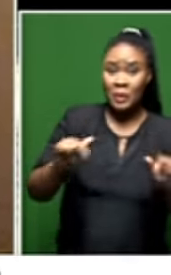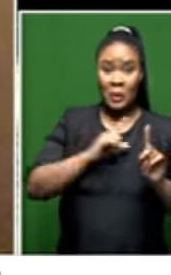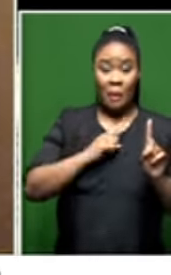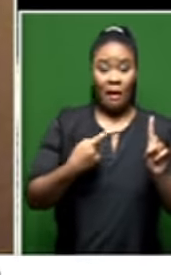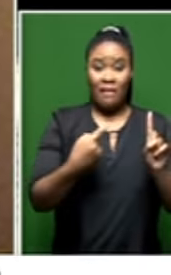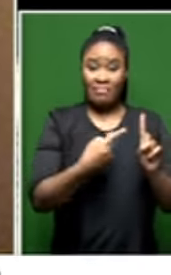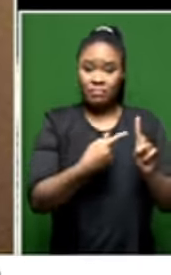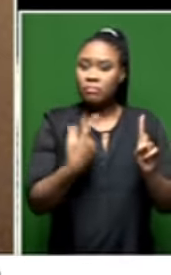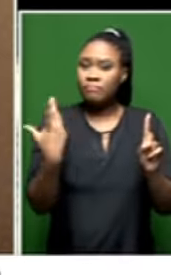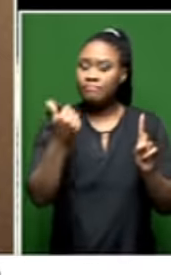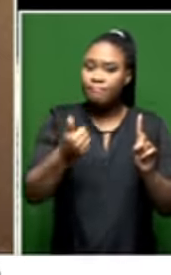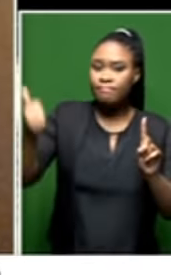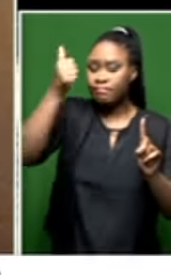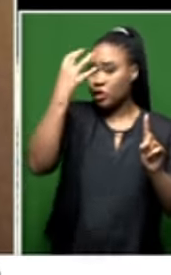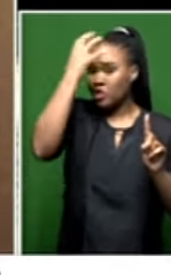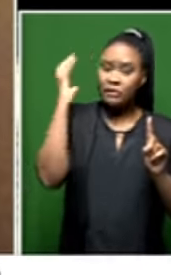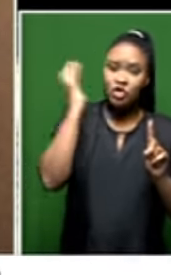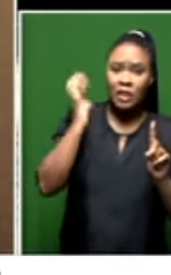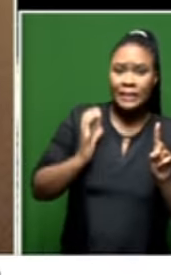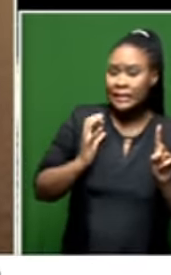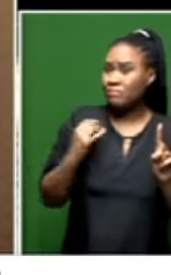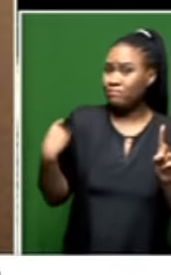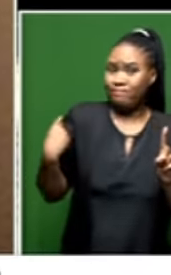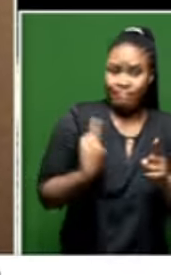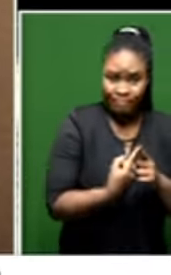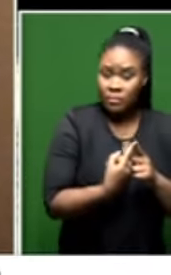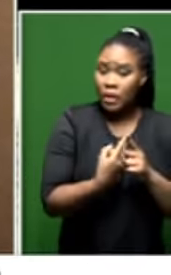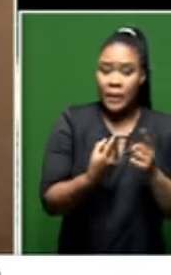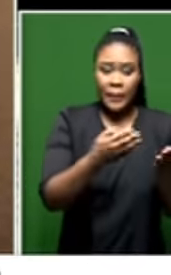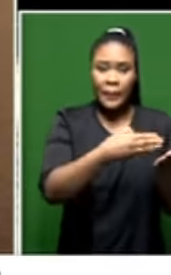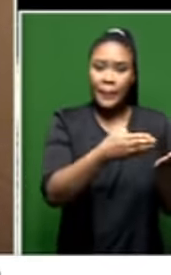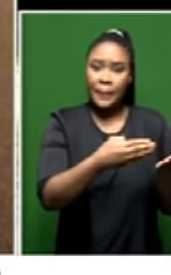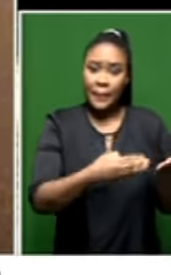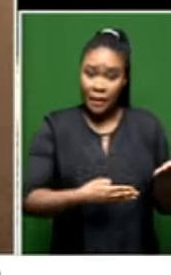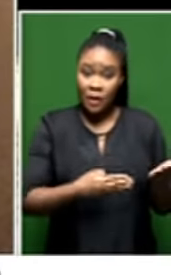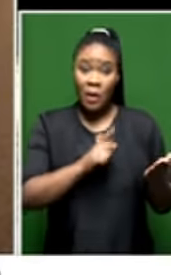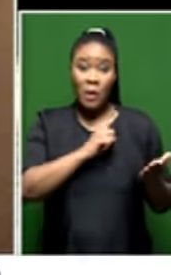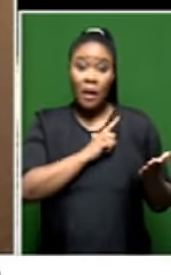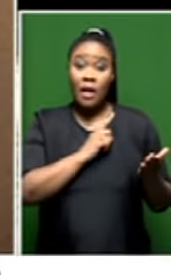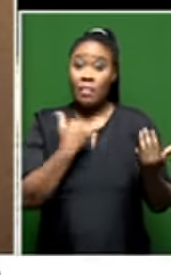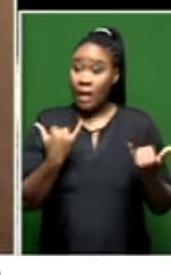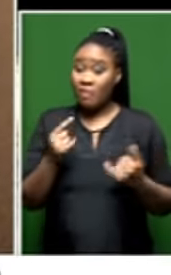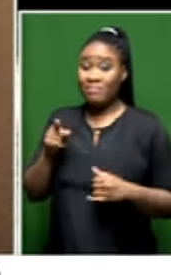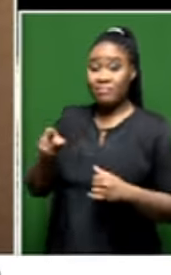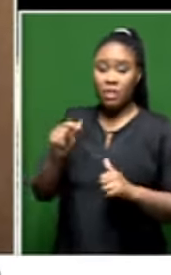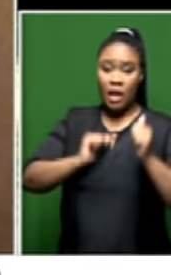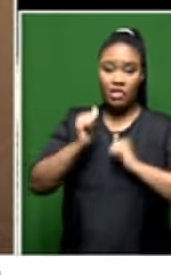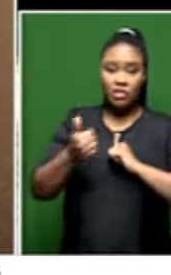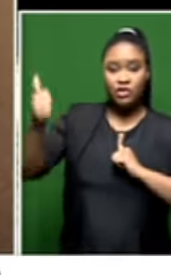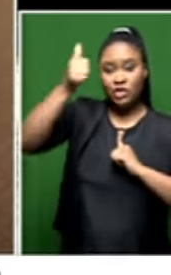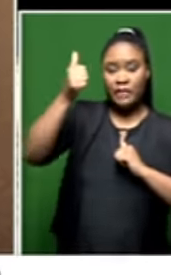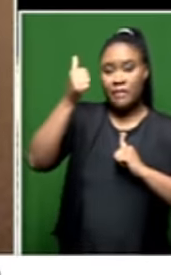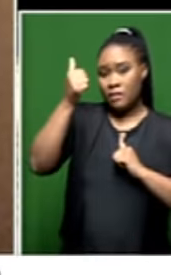full-time Chief Justice in a position, in a chair that's been vacant for a while, and just had the acting Chief Justice, which is Raymond Zondo, in that position.